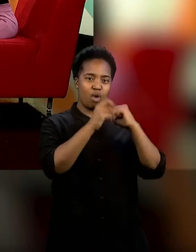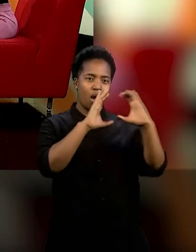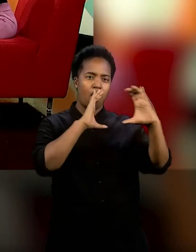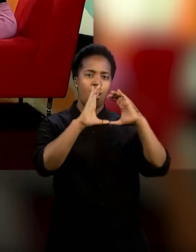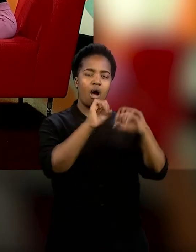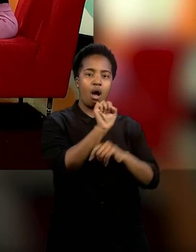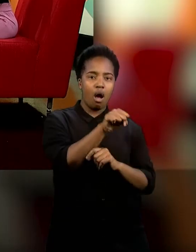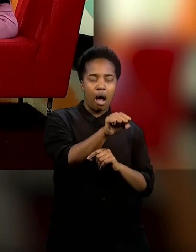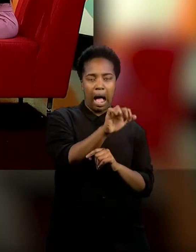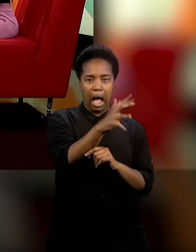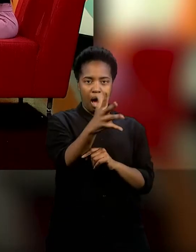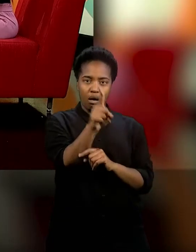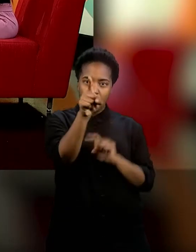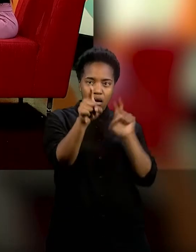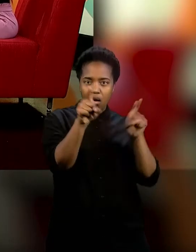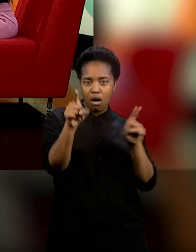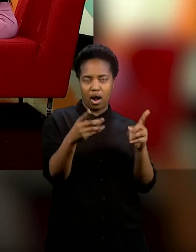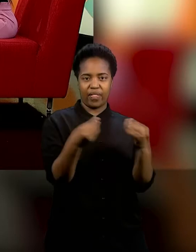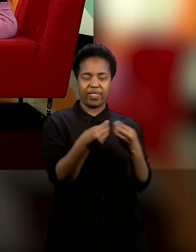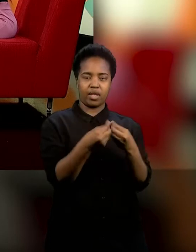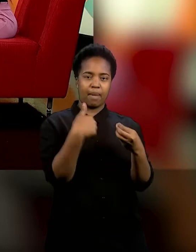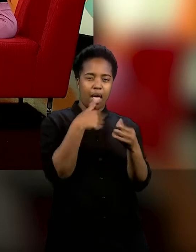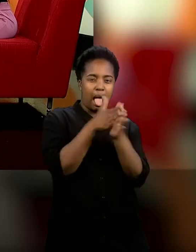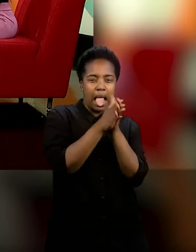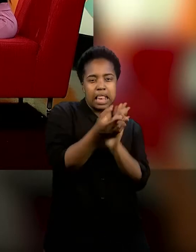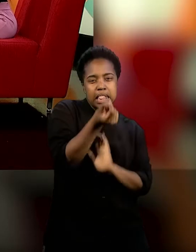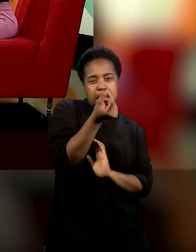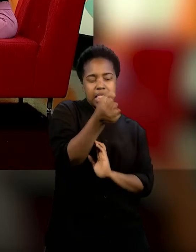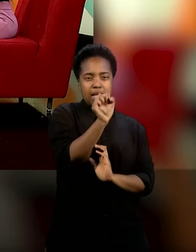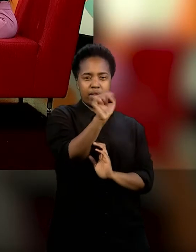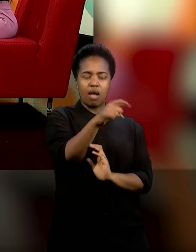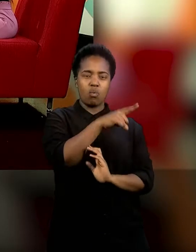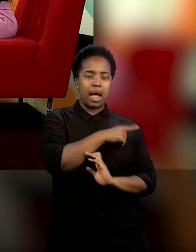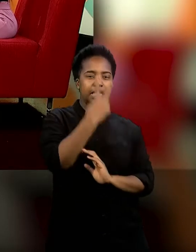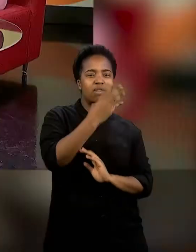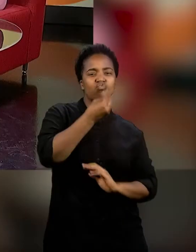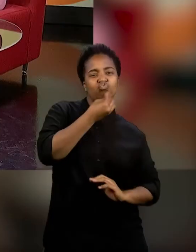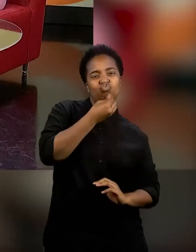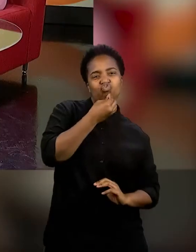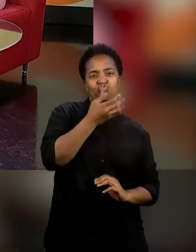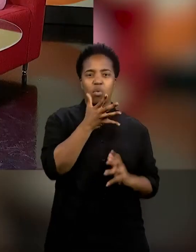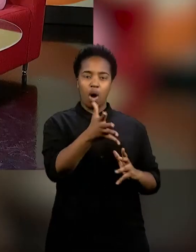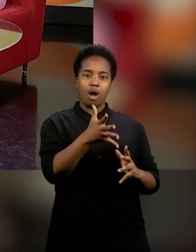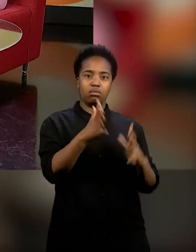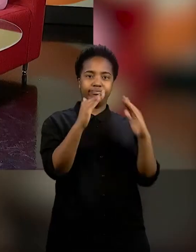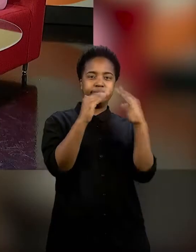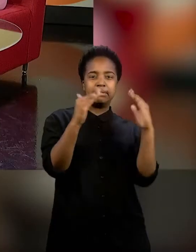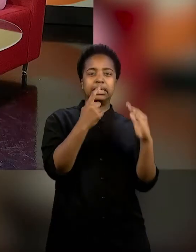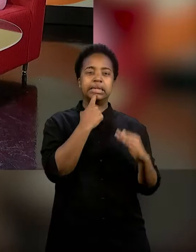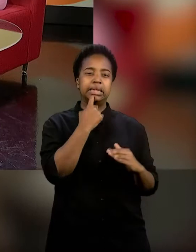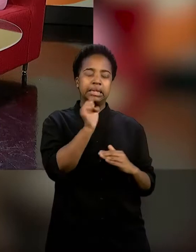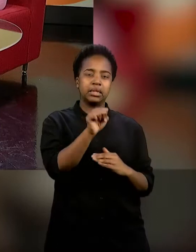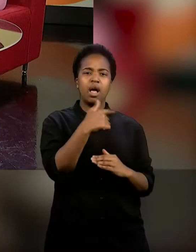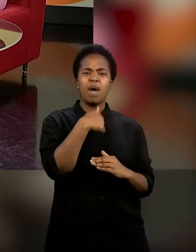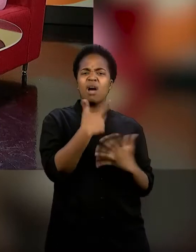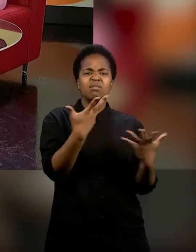communicate through oralism or nkana ka ba signela hanyane. You see, like ke batla dijo, I want food. It's a bit easier, but most